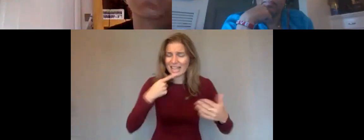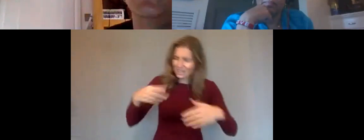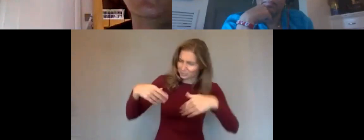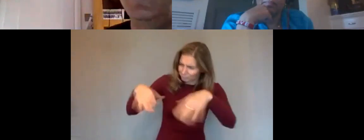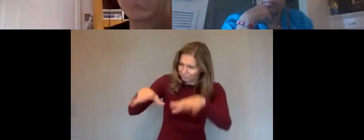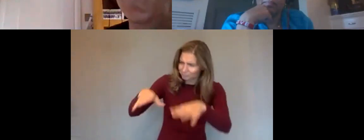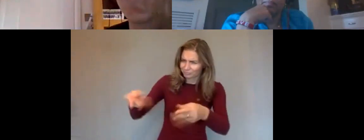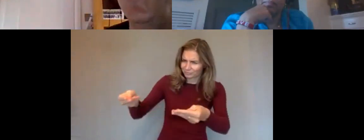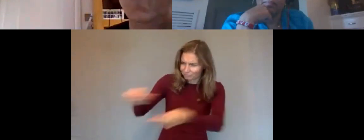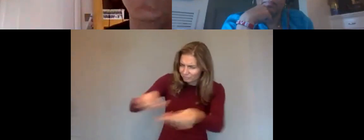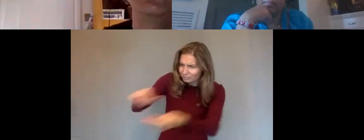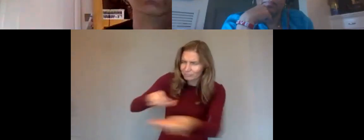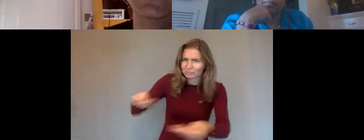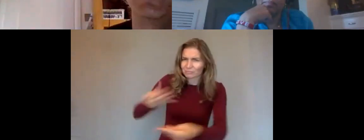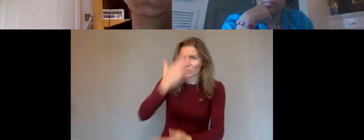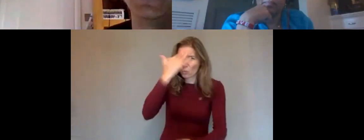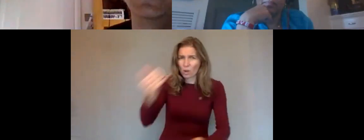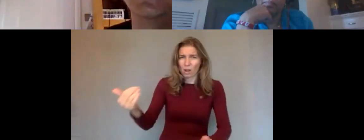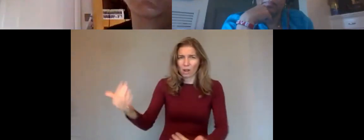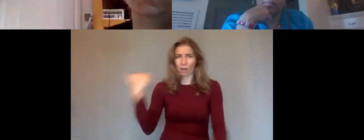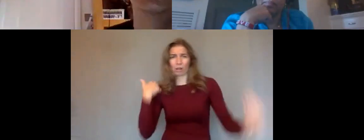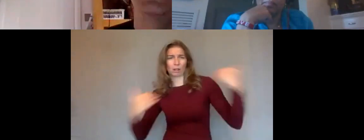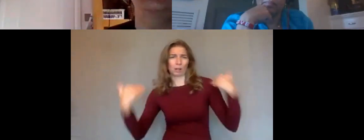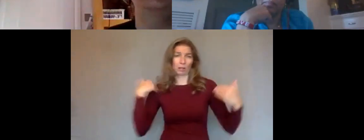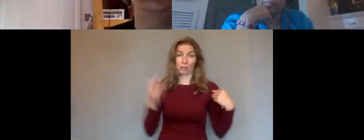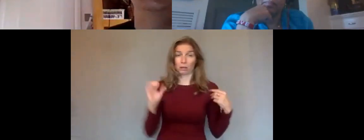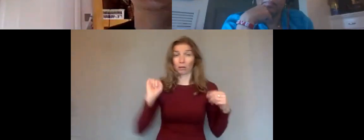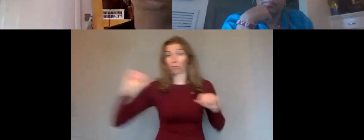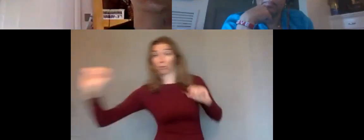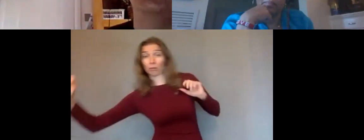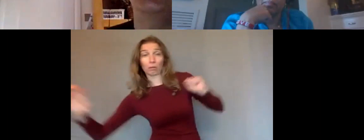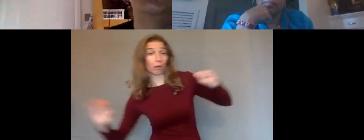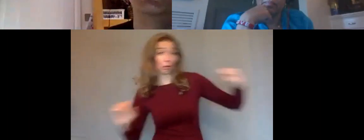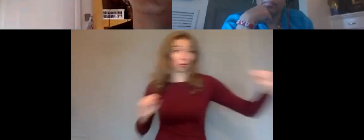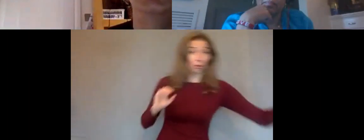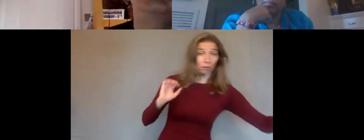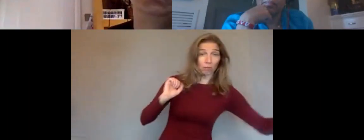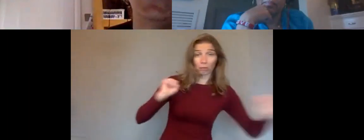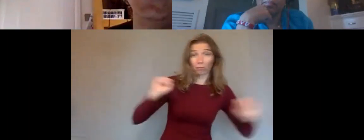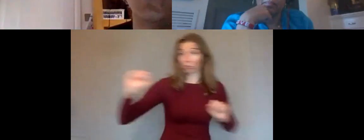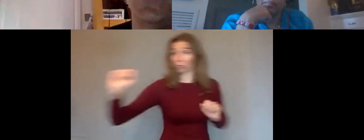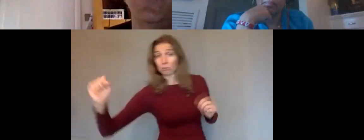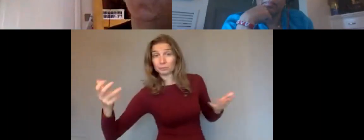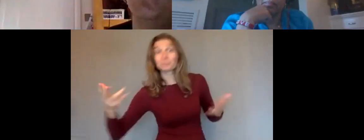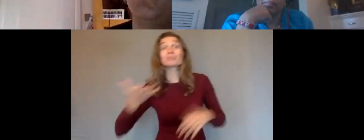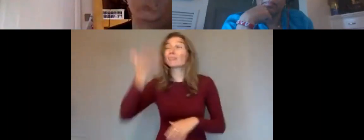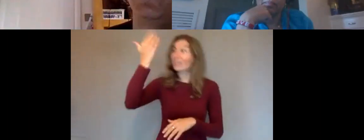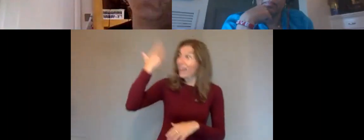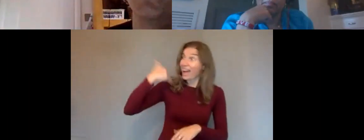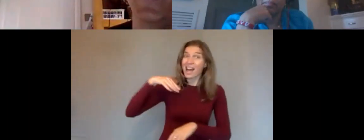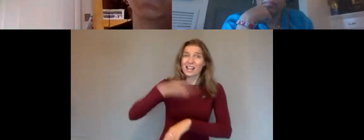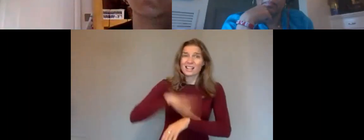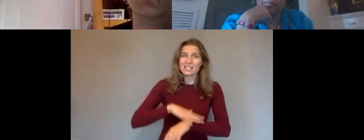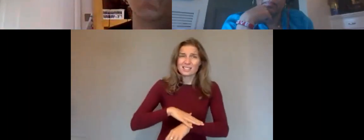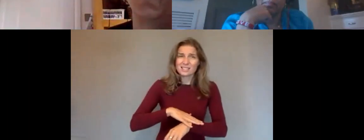back with a joined up agenda. And actually, at the time, I used to think quite a